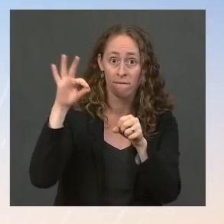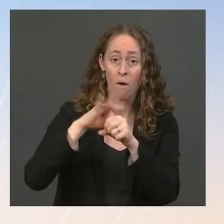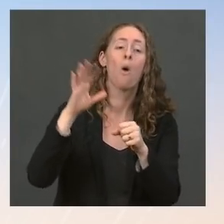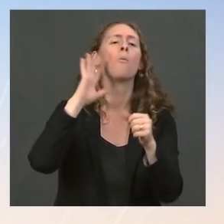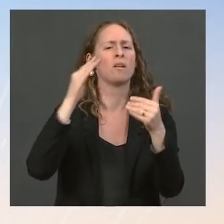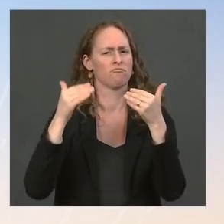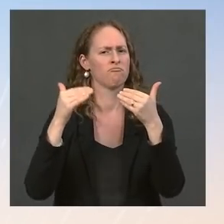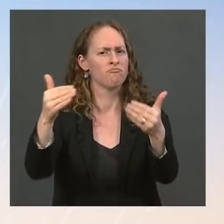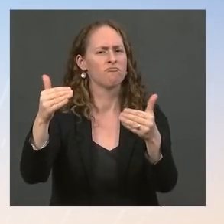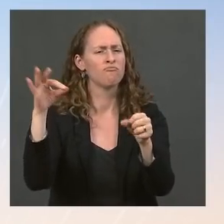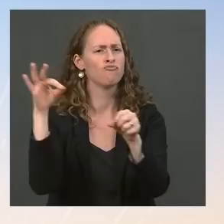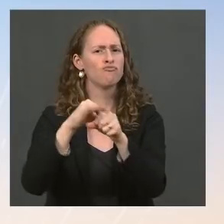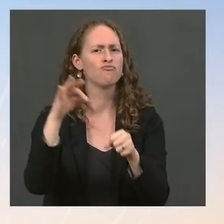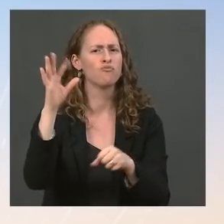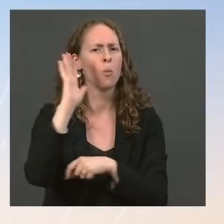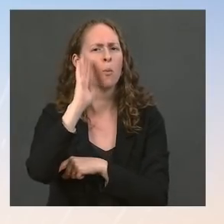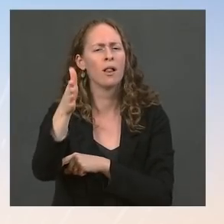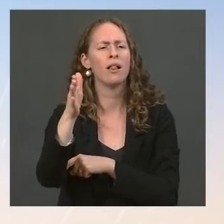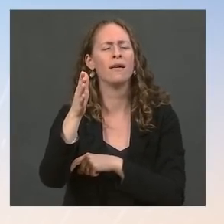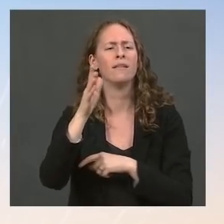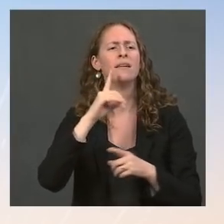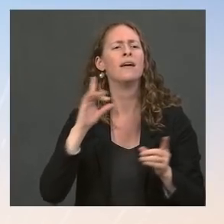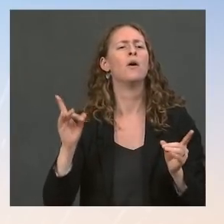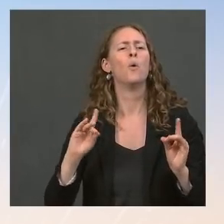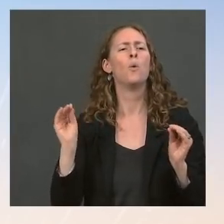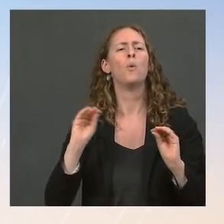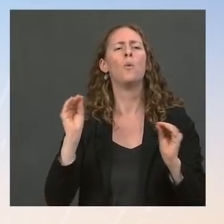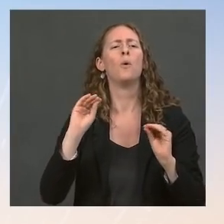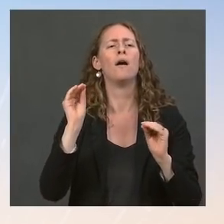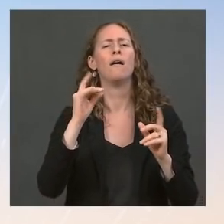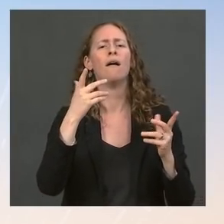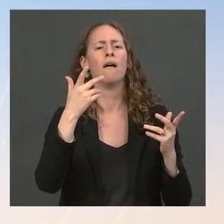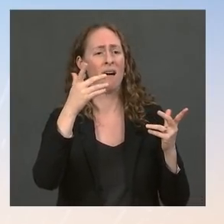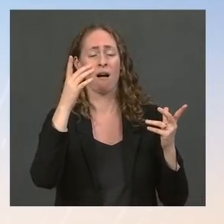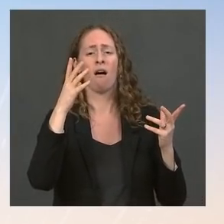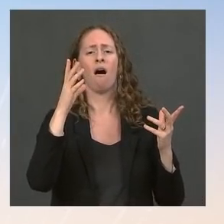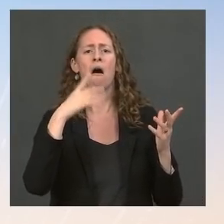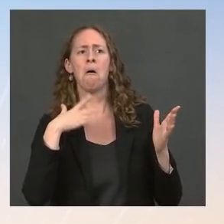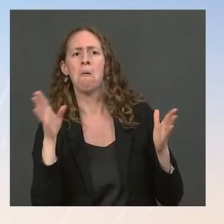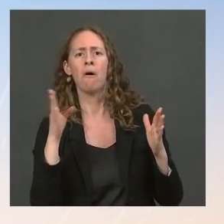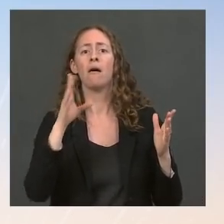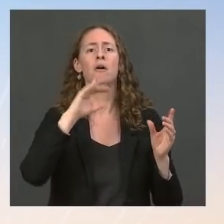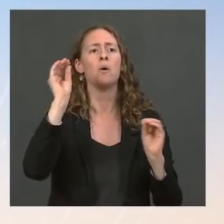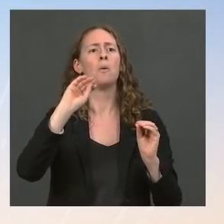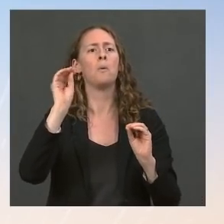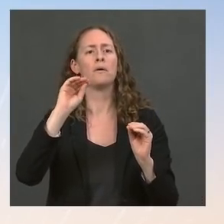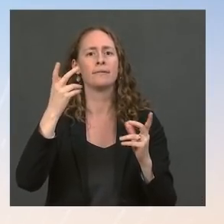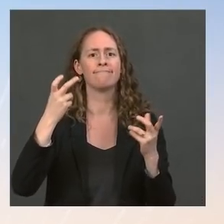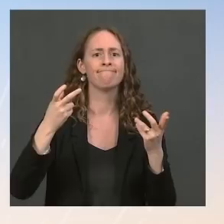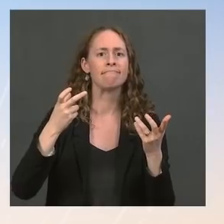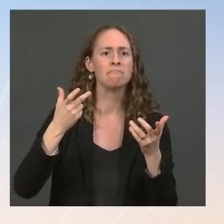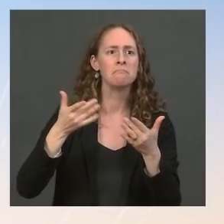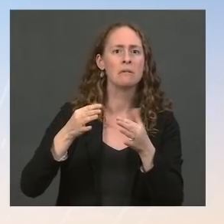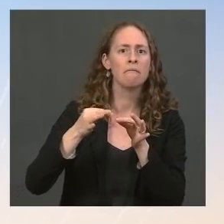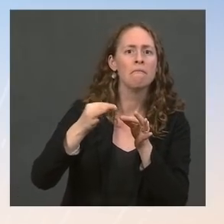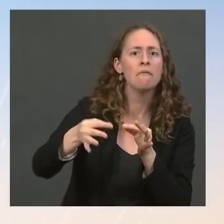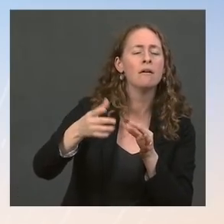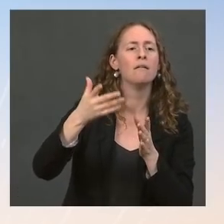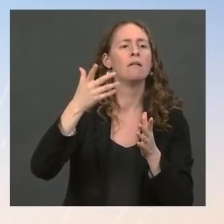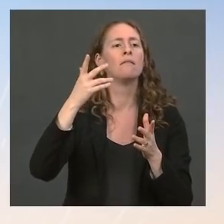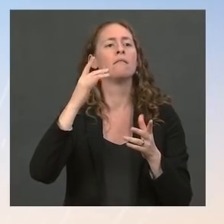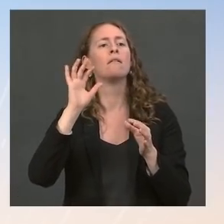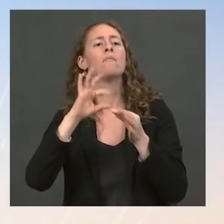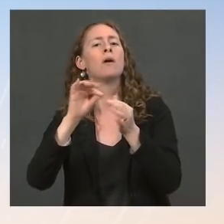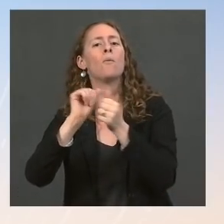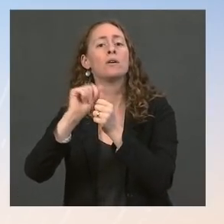You know, no, there's not. I think what she has spoken to, which I would point to, is the expiration of the surface transportation bill, which certainly does happen tomorrow, and something that